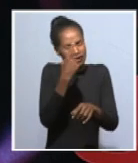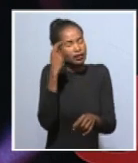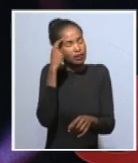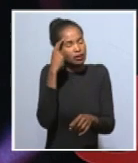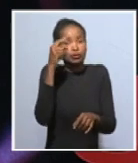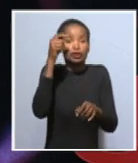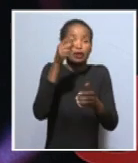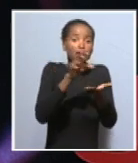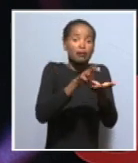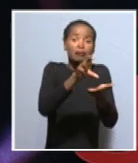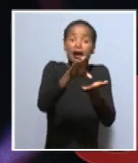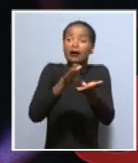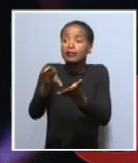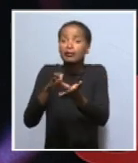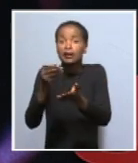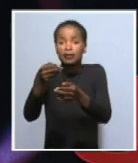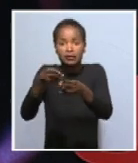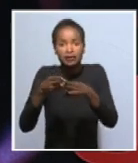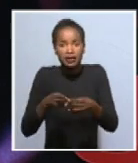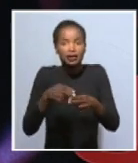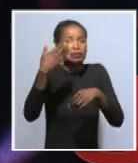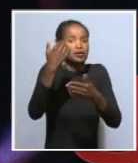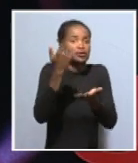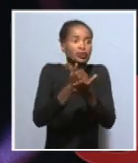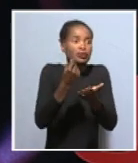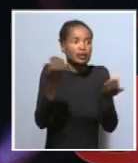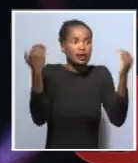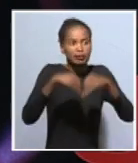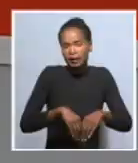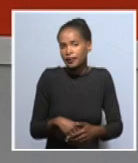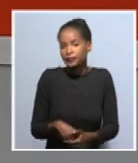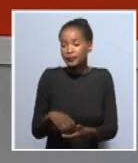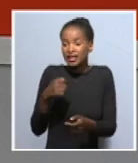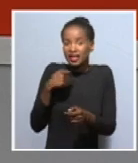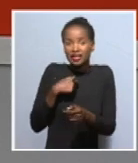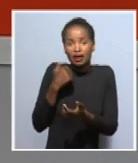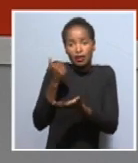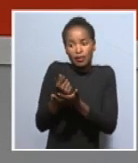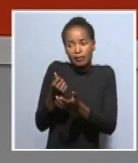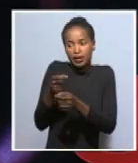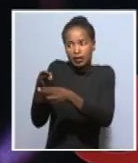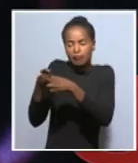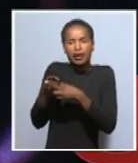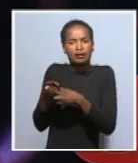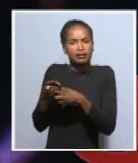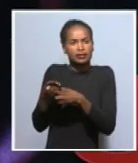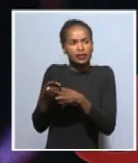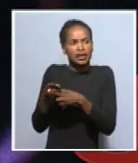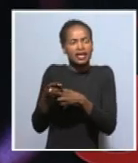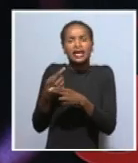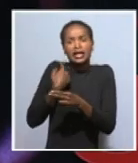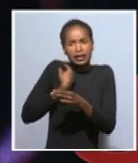at is, for you to give loans, you have to borrow money somewhere. And obviously, you have to pay a